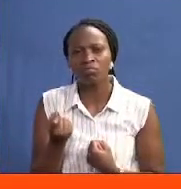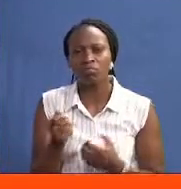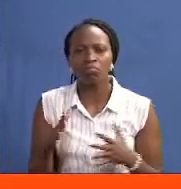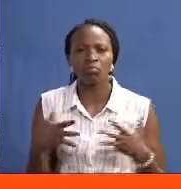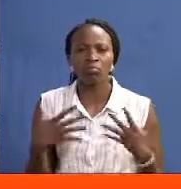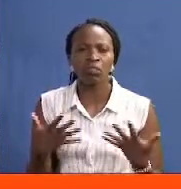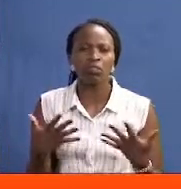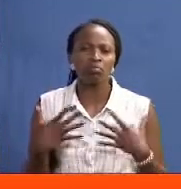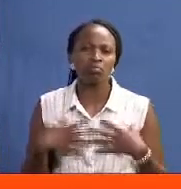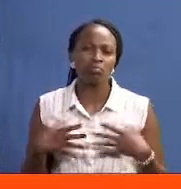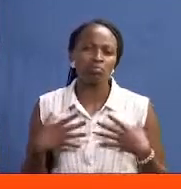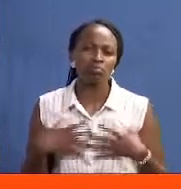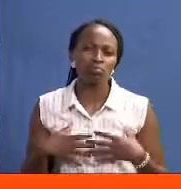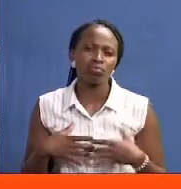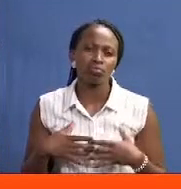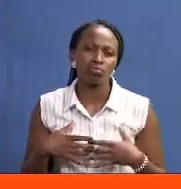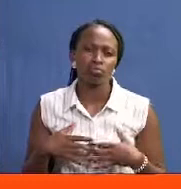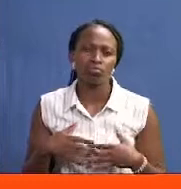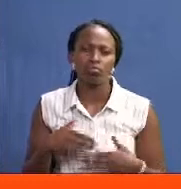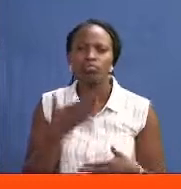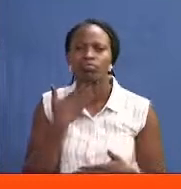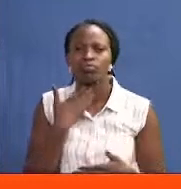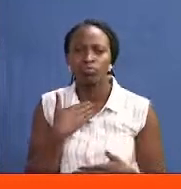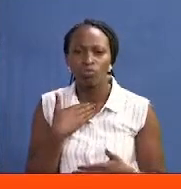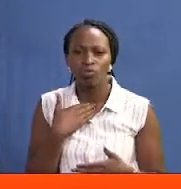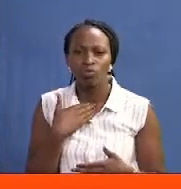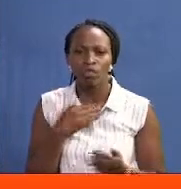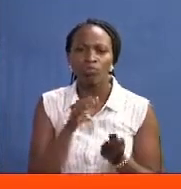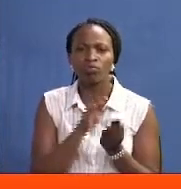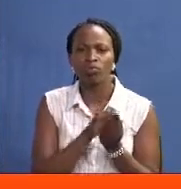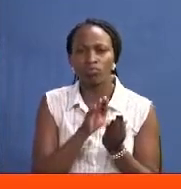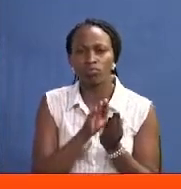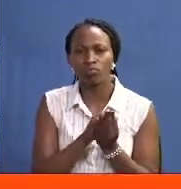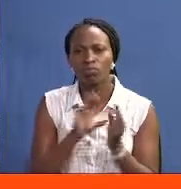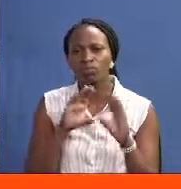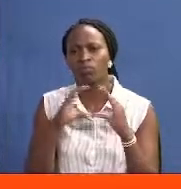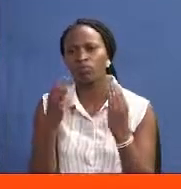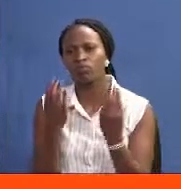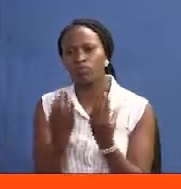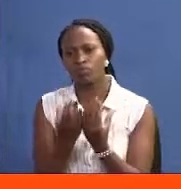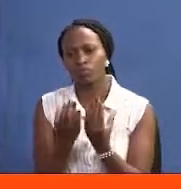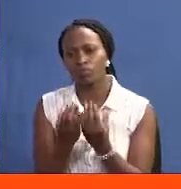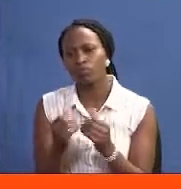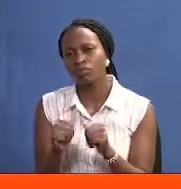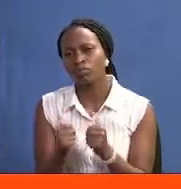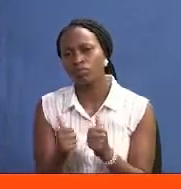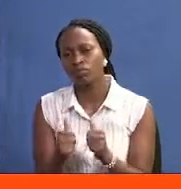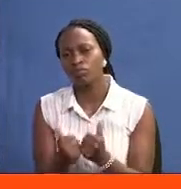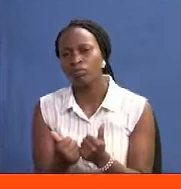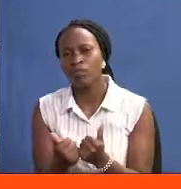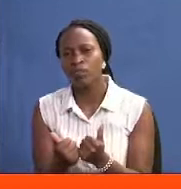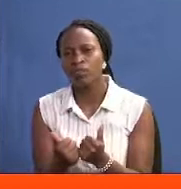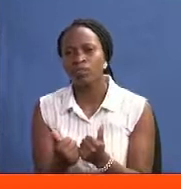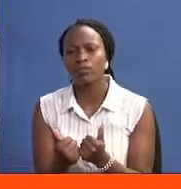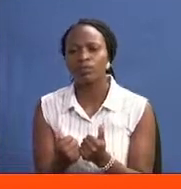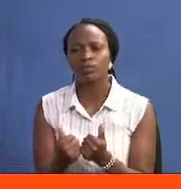people that are keen on preserving cultures, or these cultures, approach it, and how well they keep tabs of what is